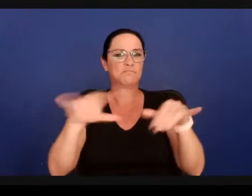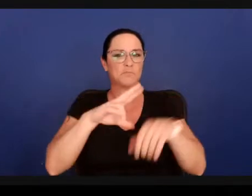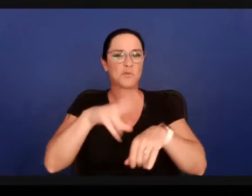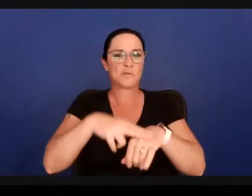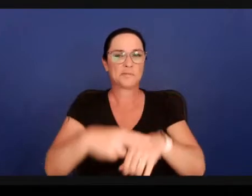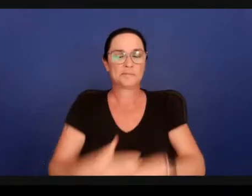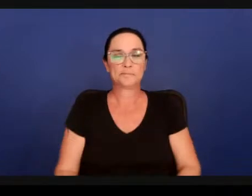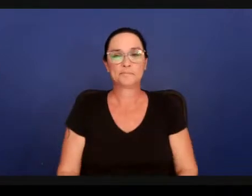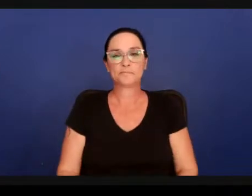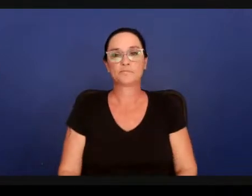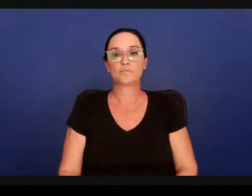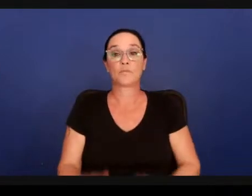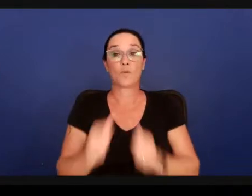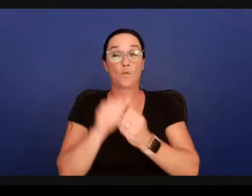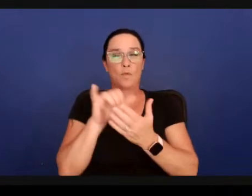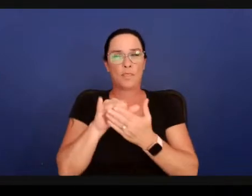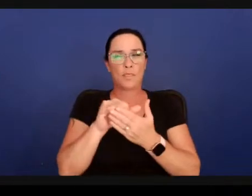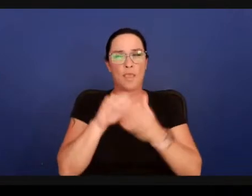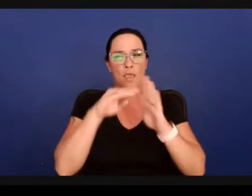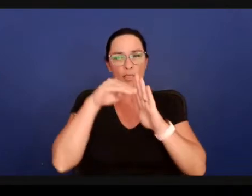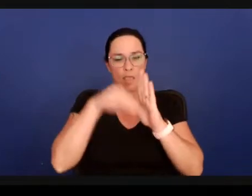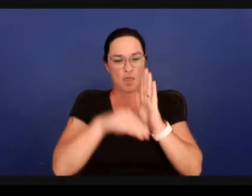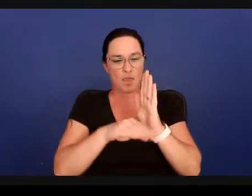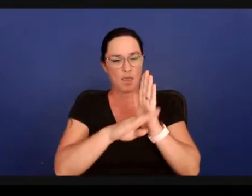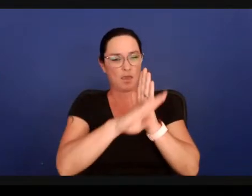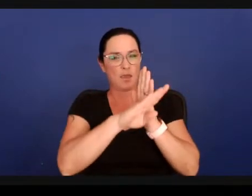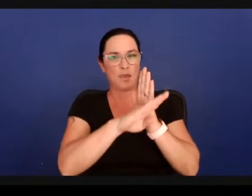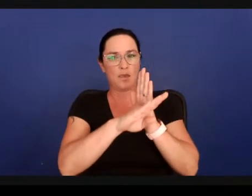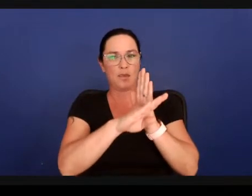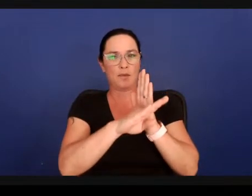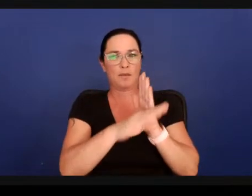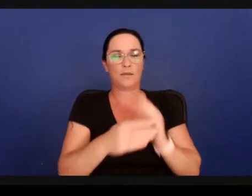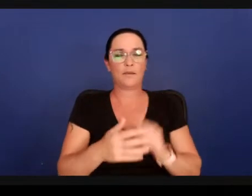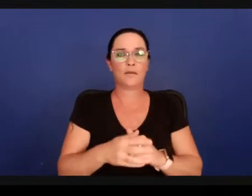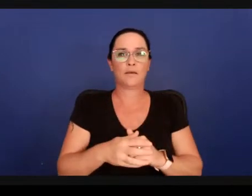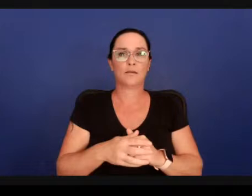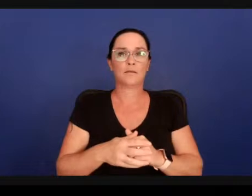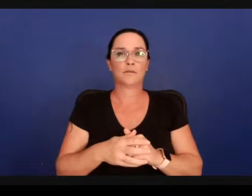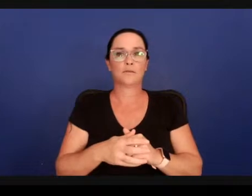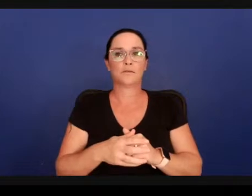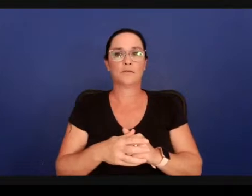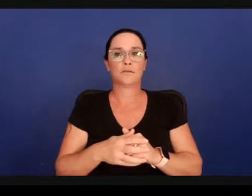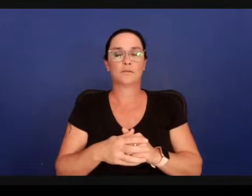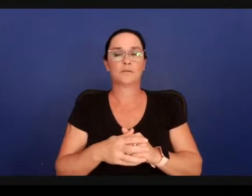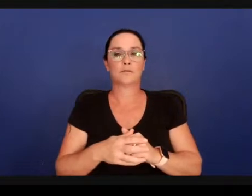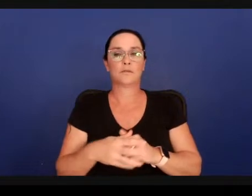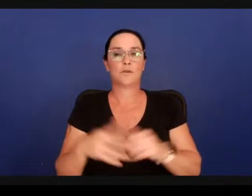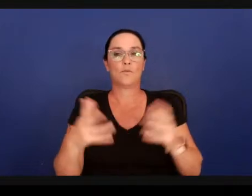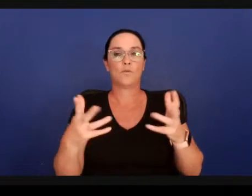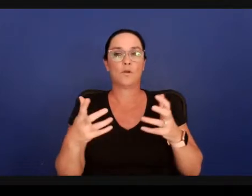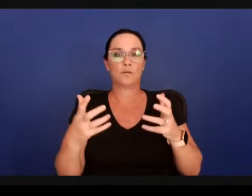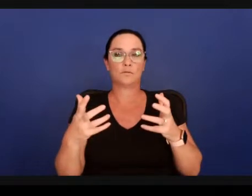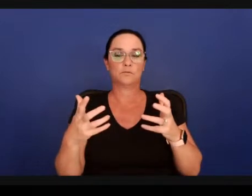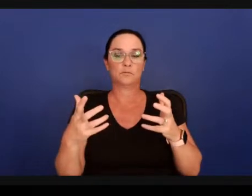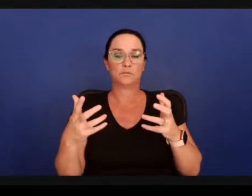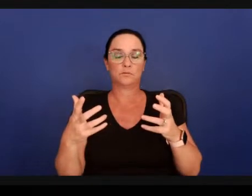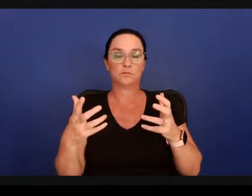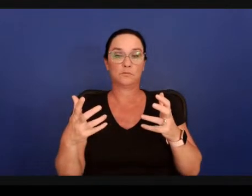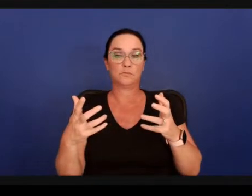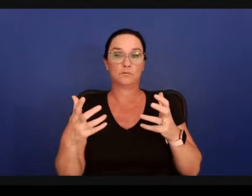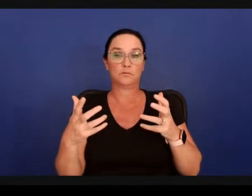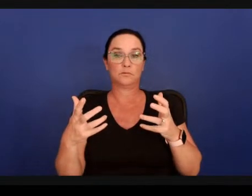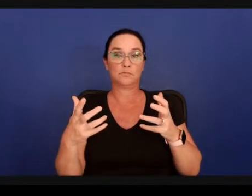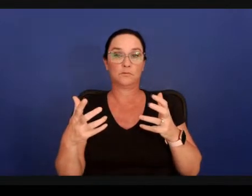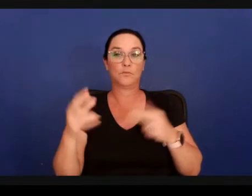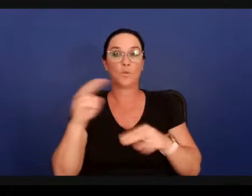And with this, really, this is the key thing. Kalapana moving north. I wanted to then just come to Google Earth